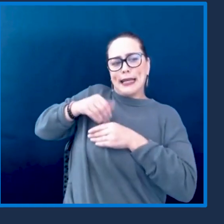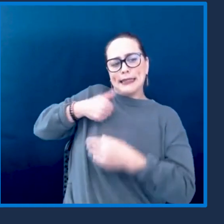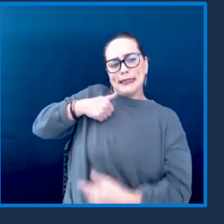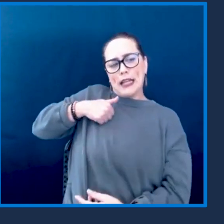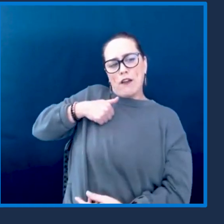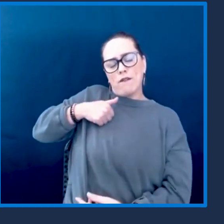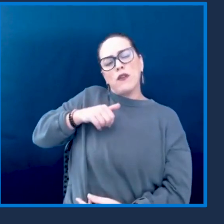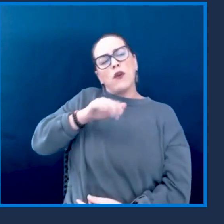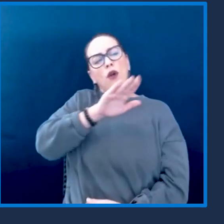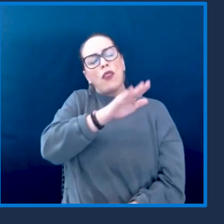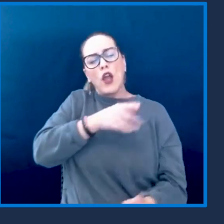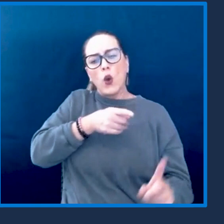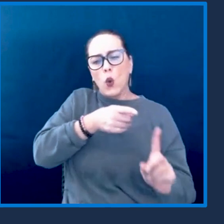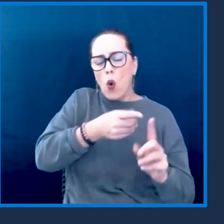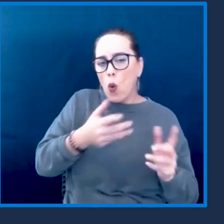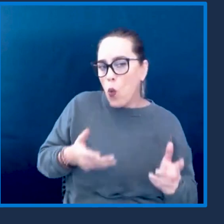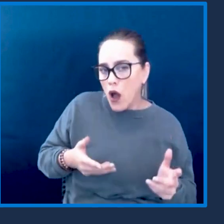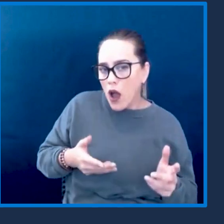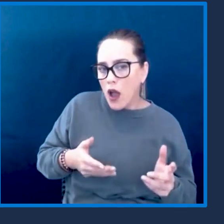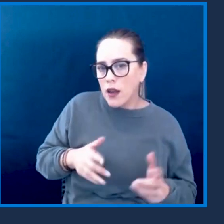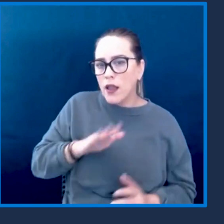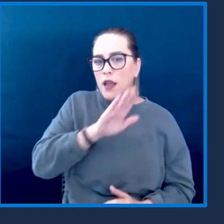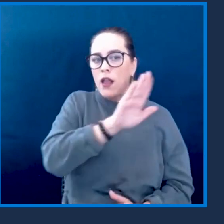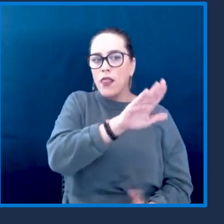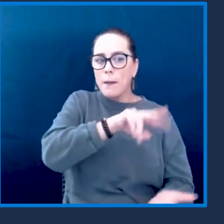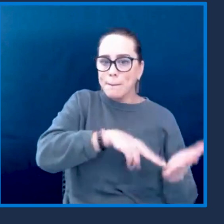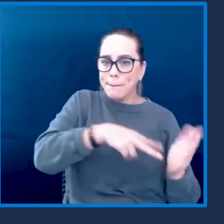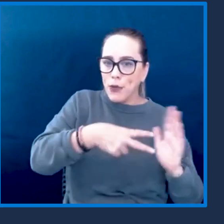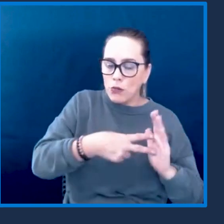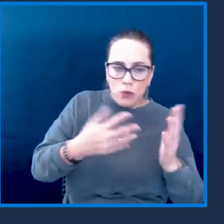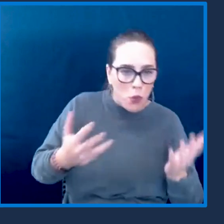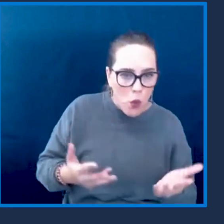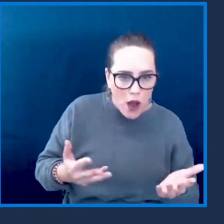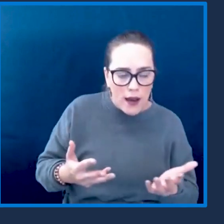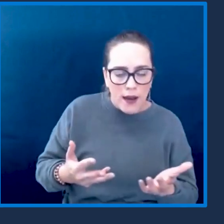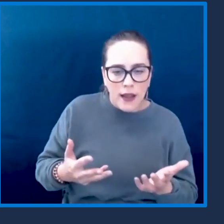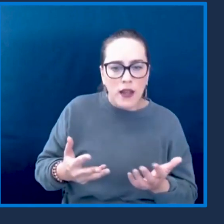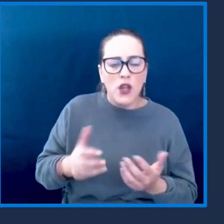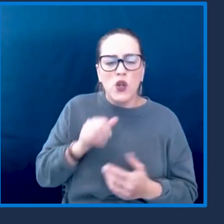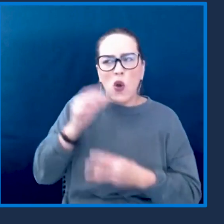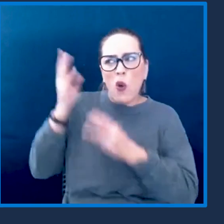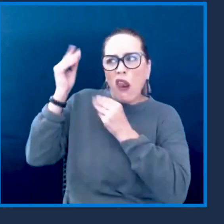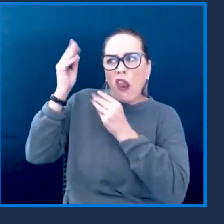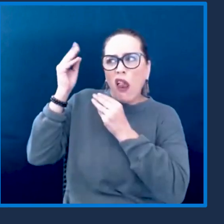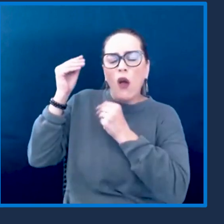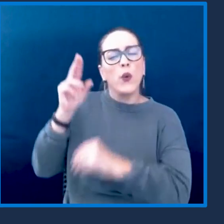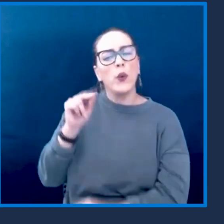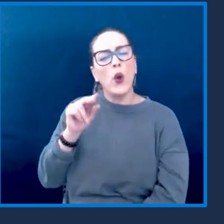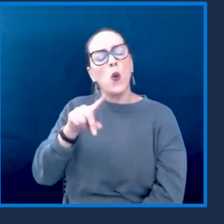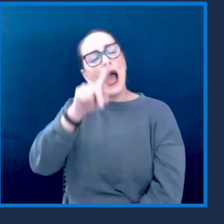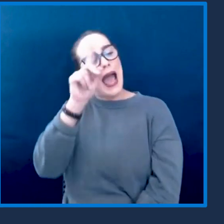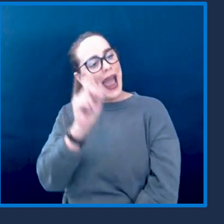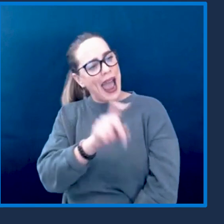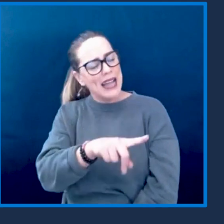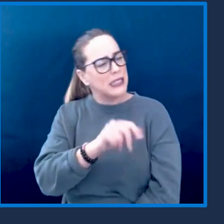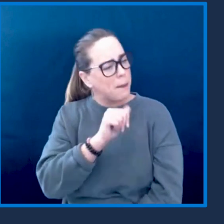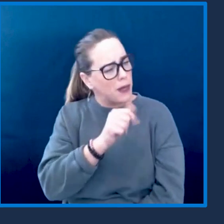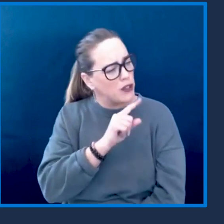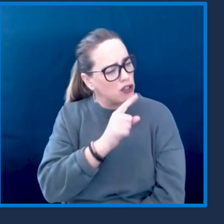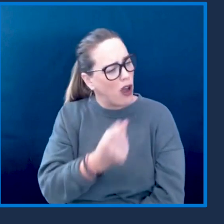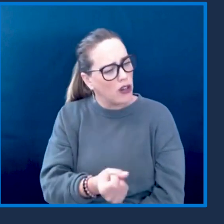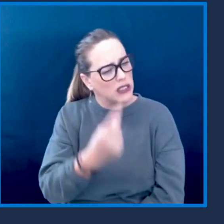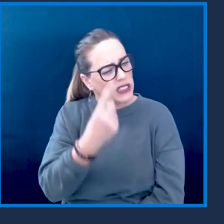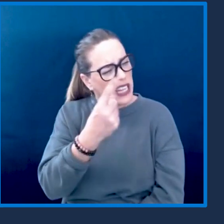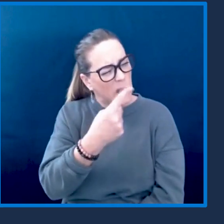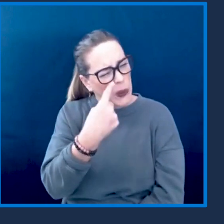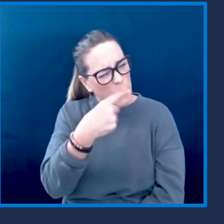they were trying to say. And instead, ask a question. Ask them, I'm not sure I understood what you meant. Could you say